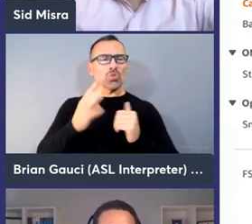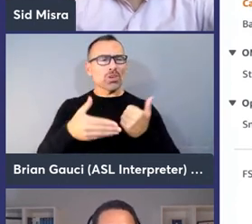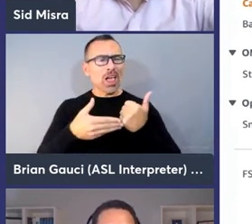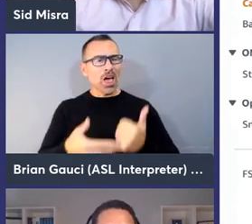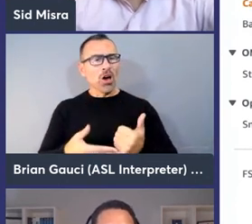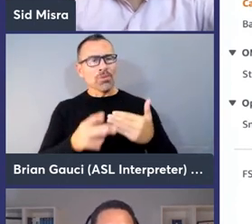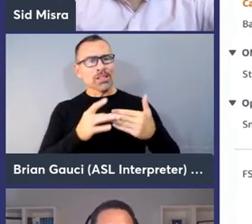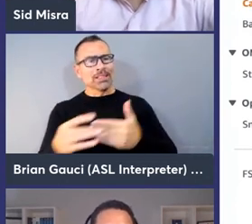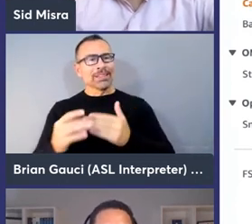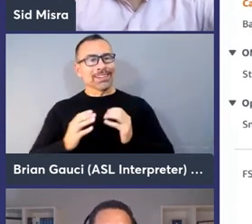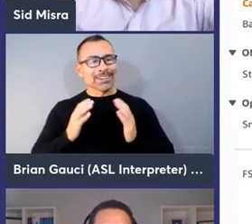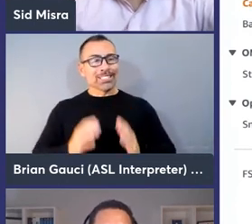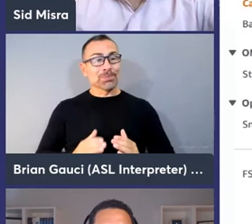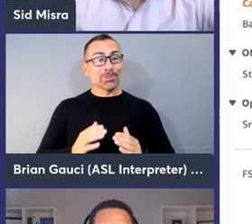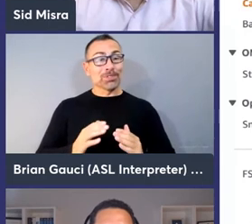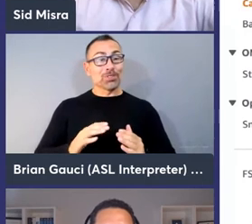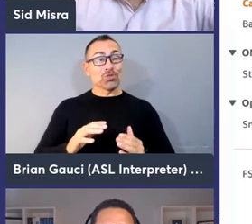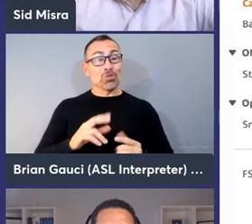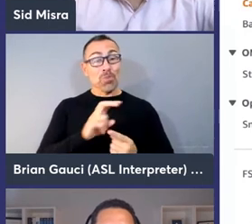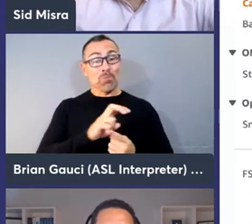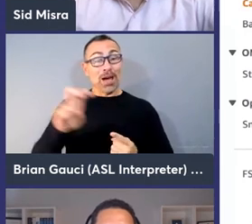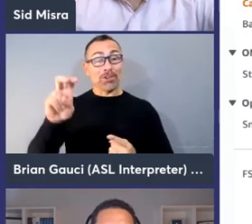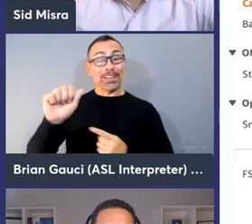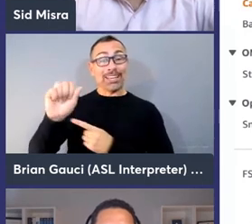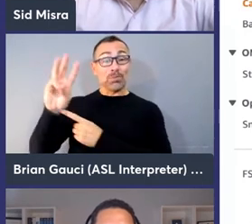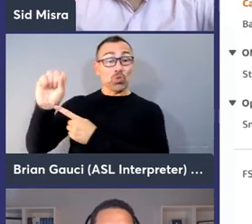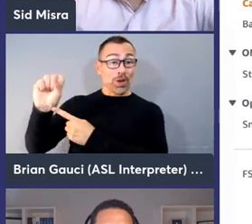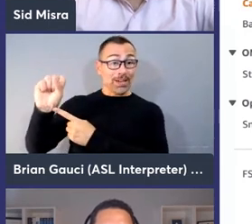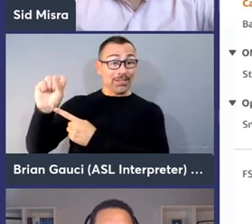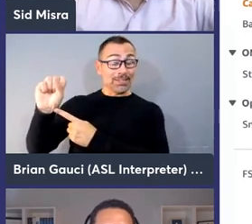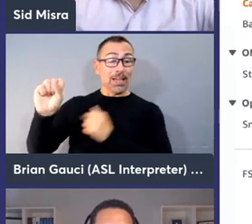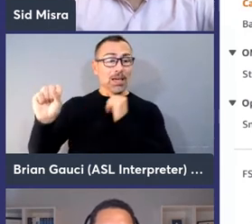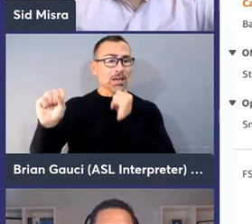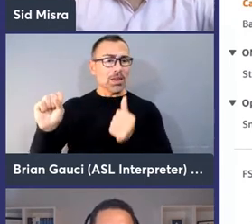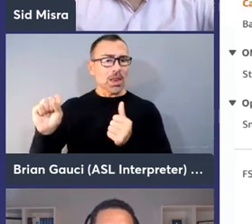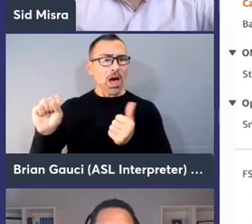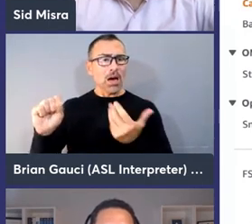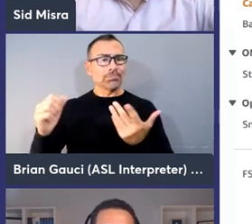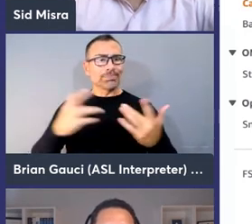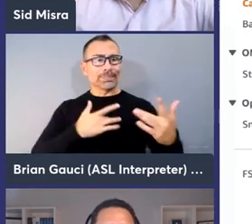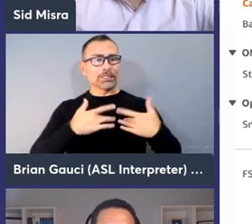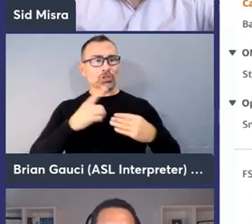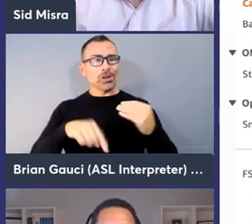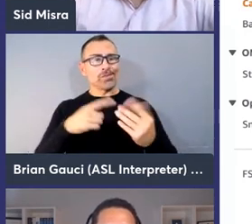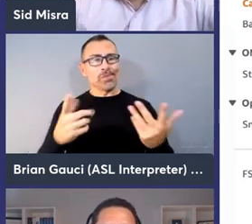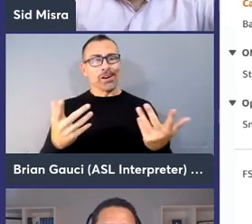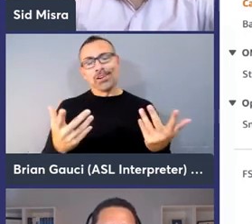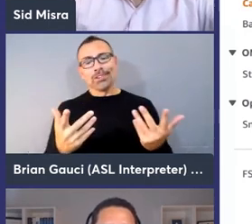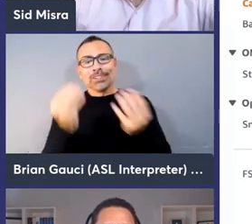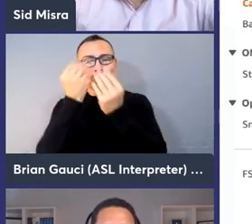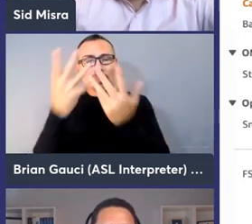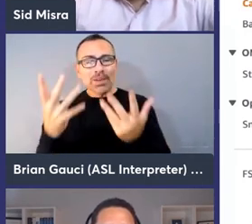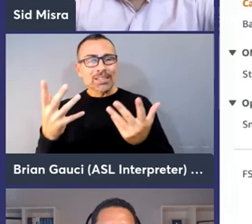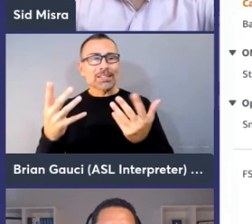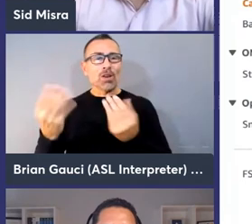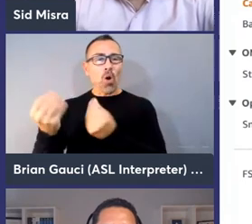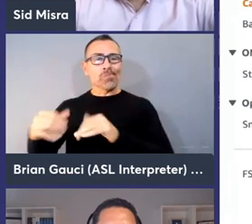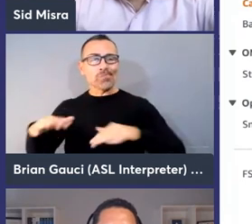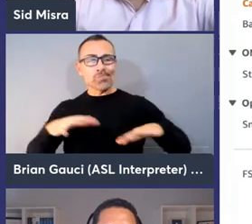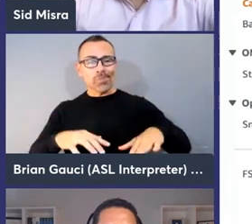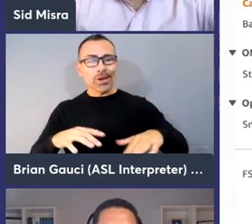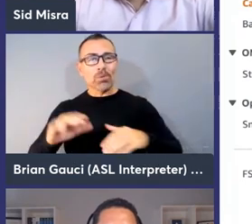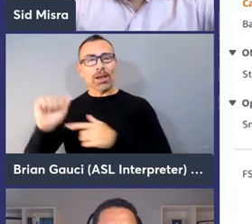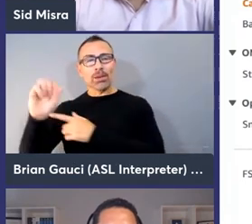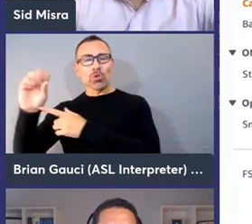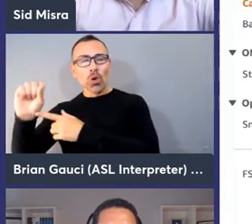to migrate to AWS and not have to worry about what data resides in the AWS or resides on-prem until they move it over